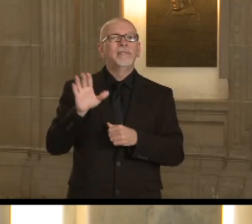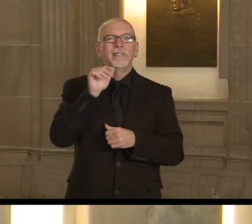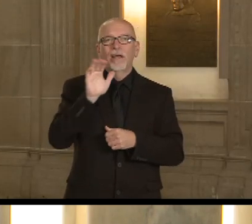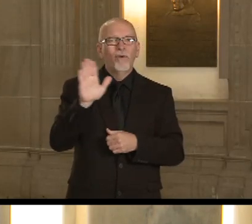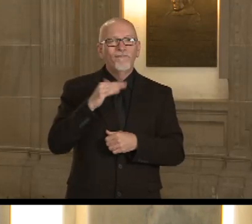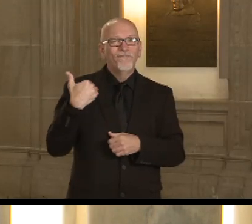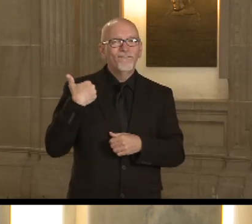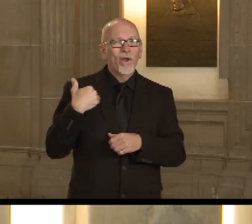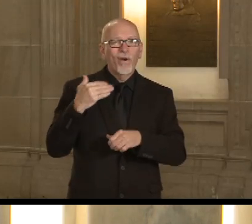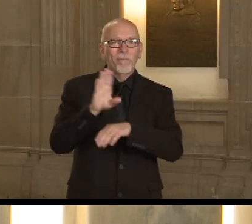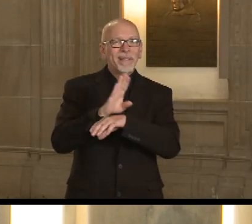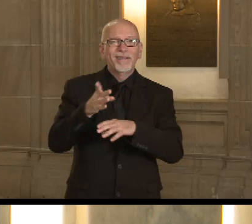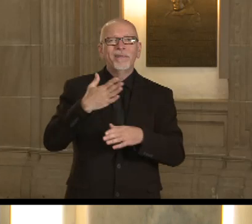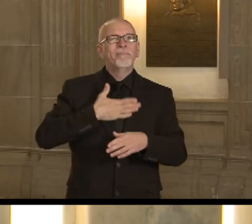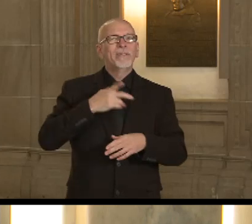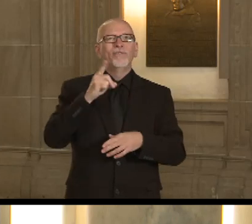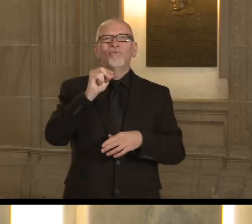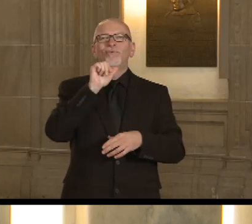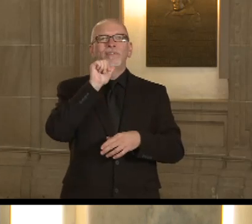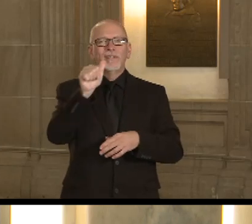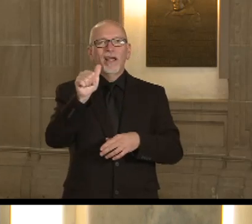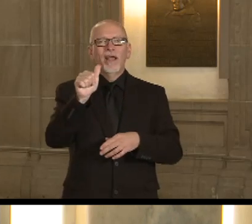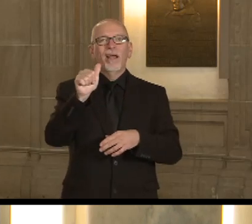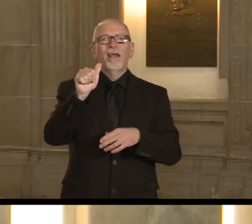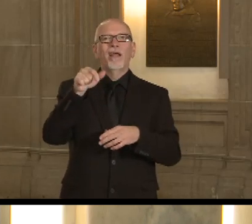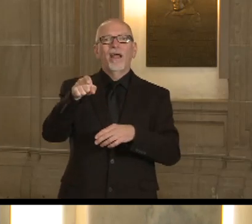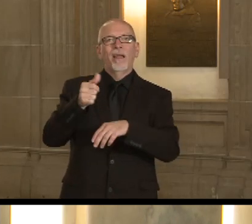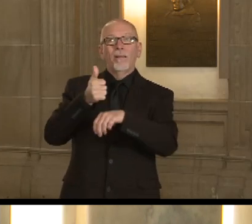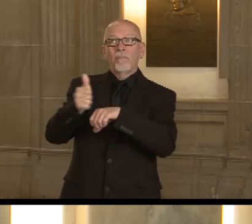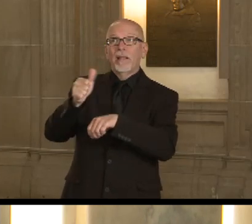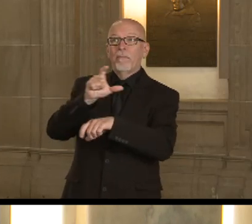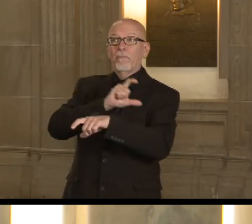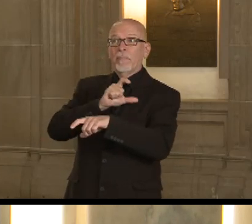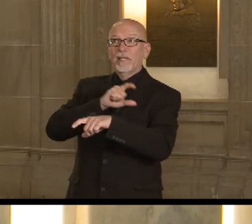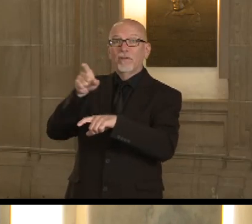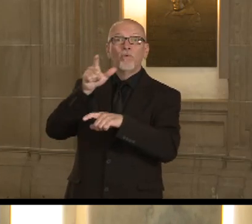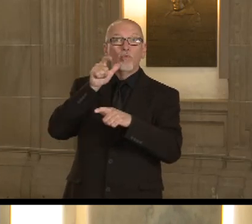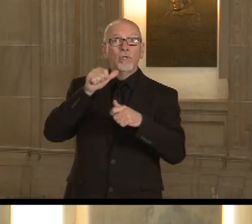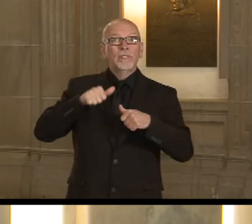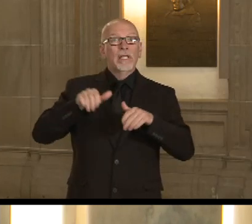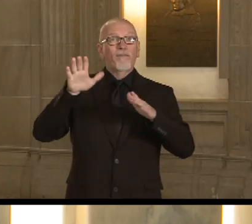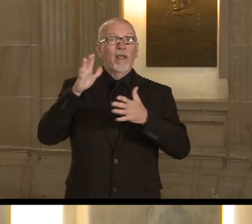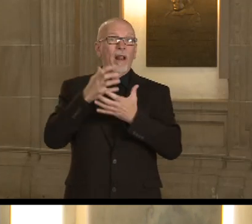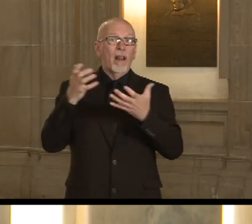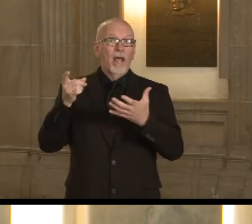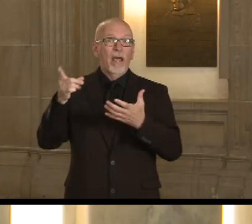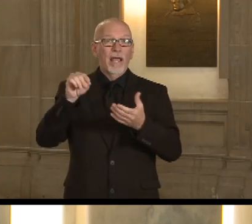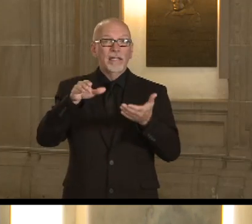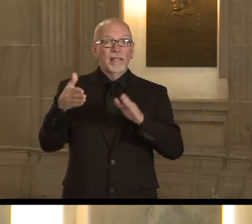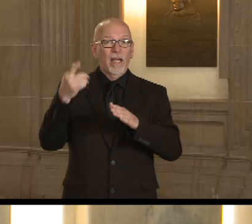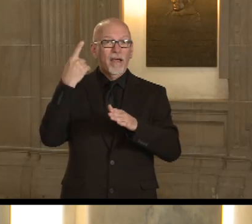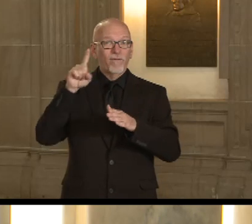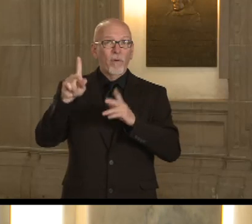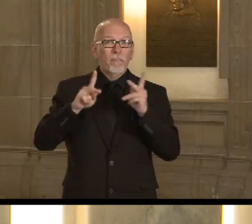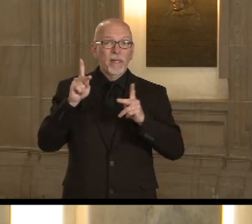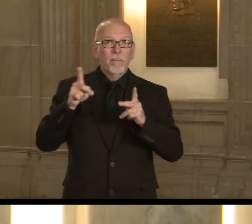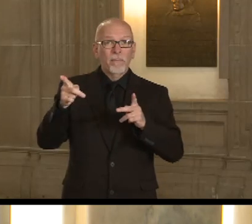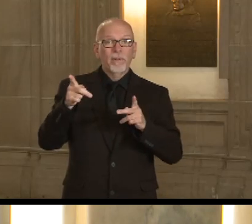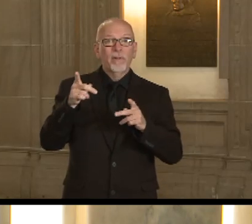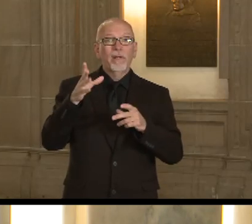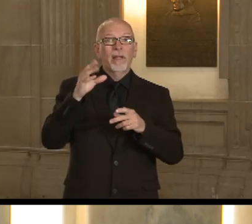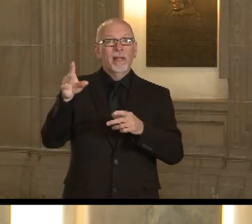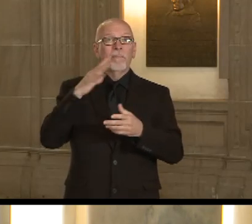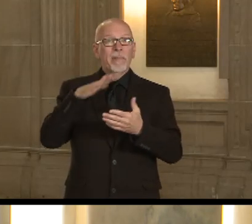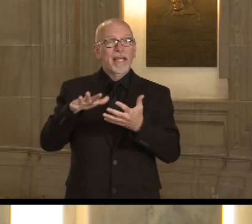Please do not blame the frontline law enforcement officers that are sacrificing so much and would die for the very people that have so